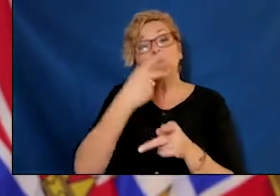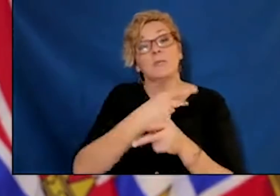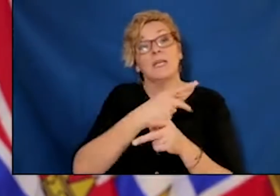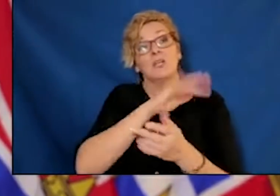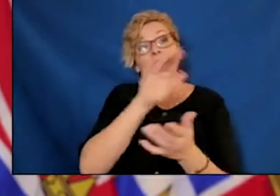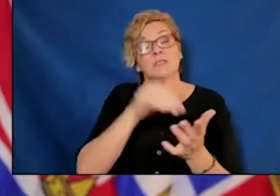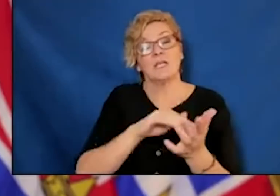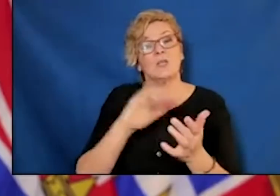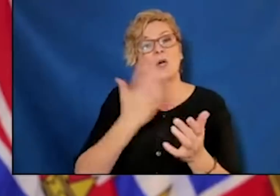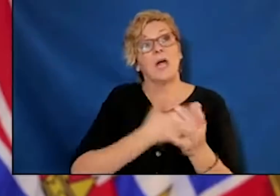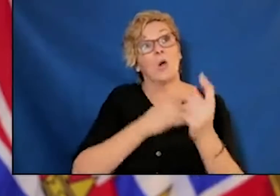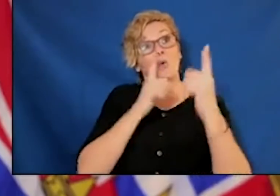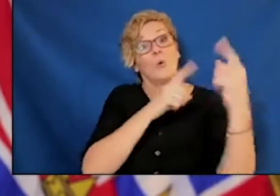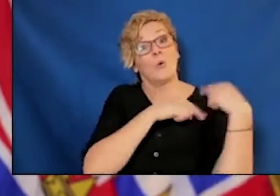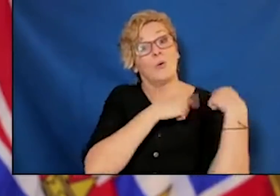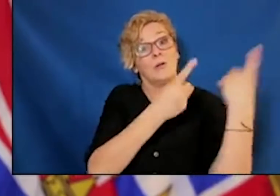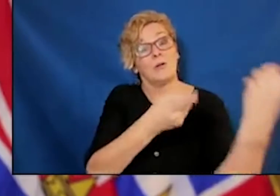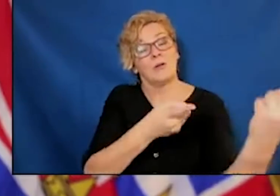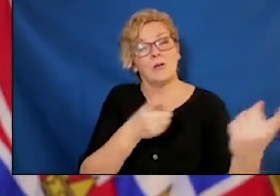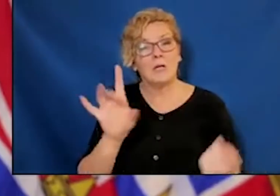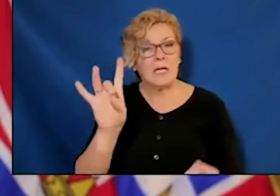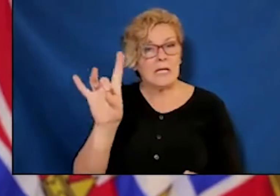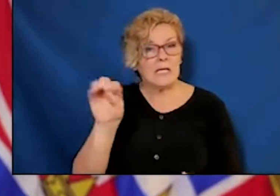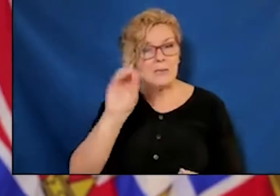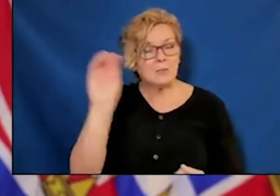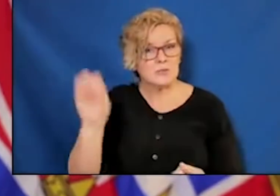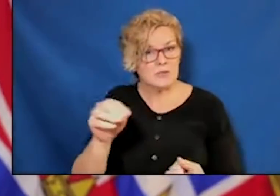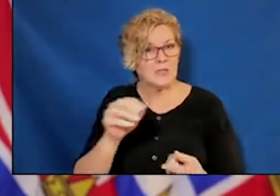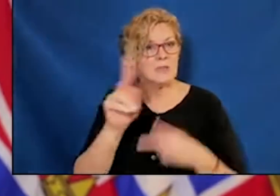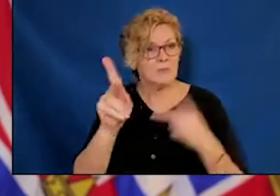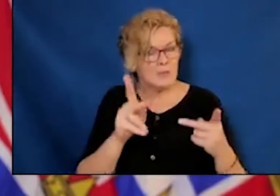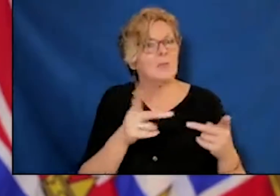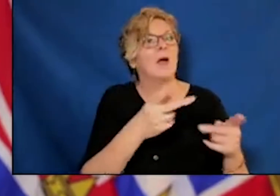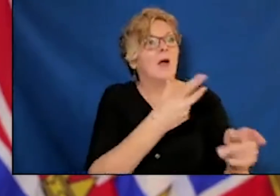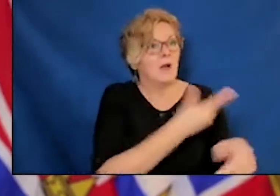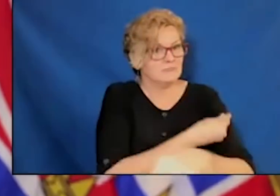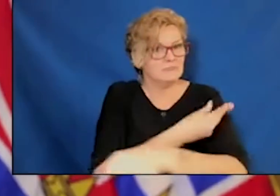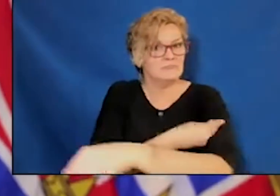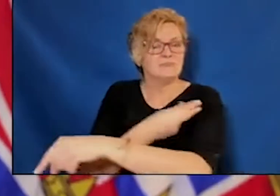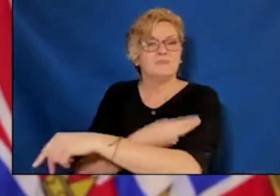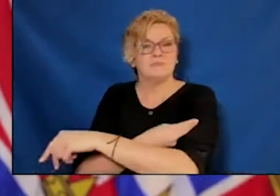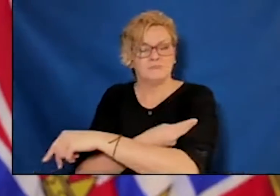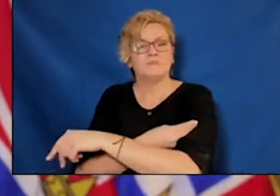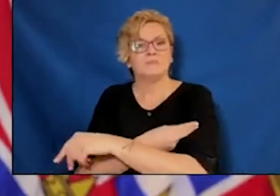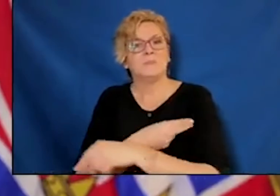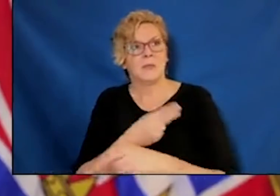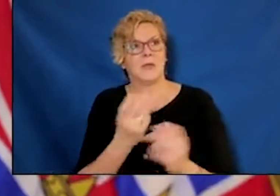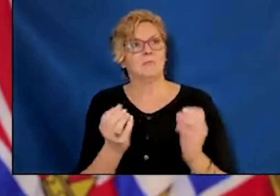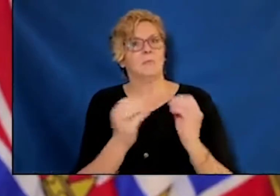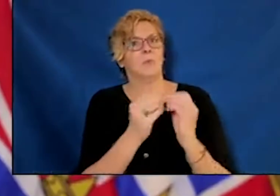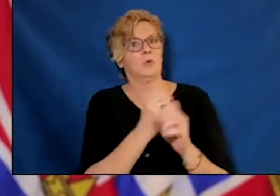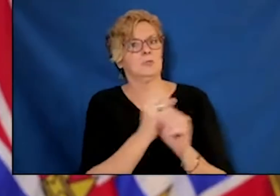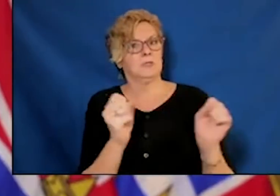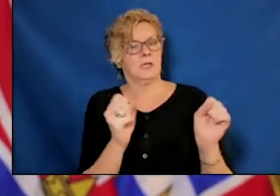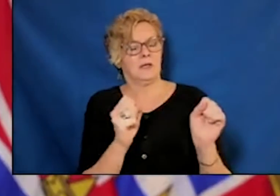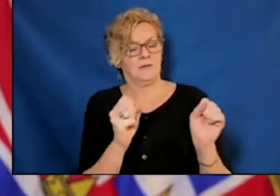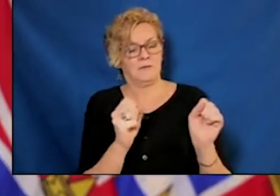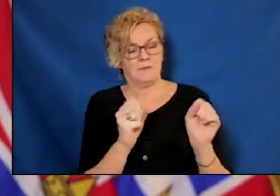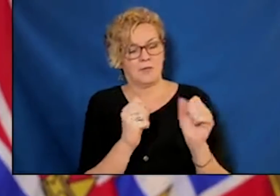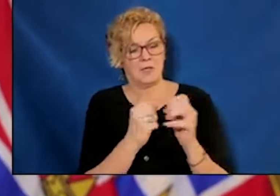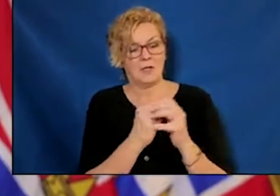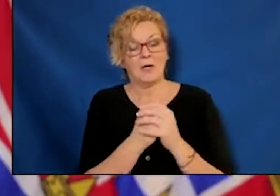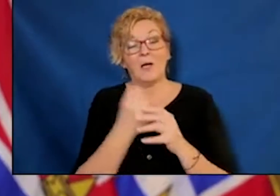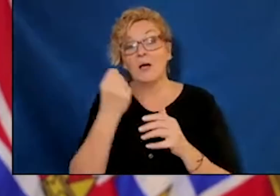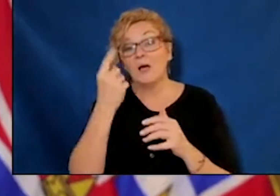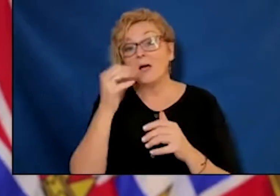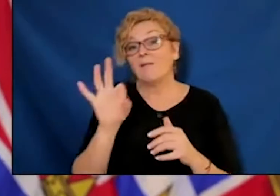The corollary, of course, is this vaccine provides protection to elderly people as well. And from what the